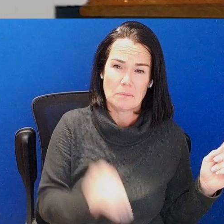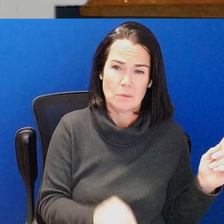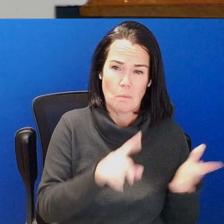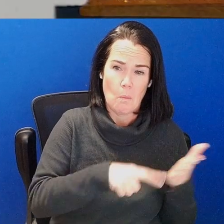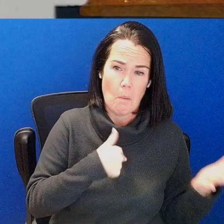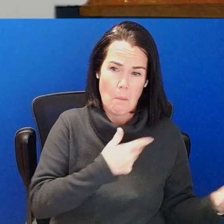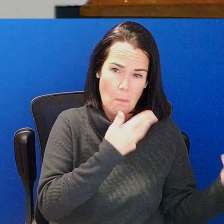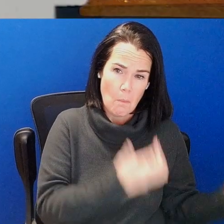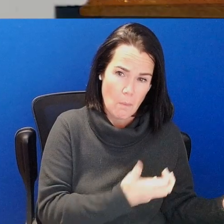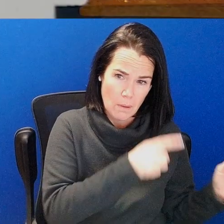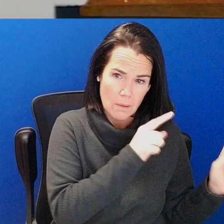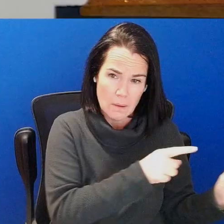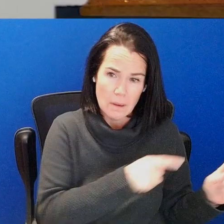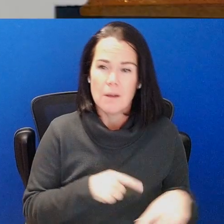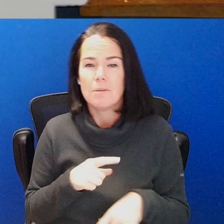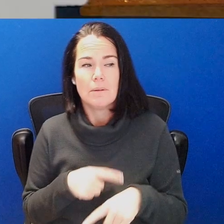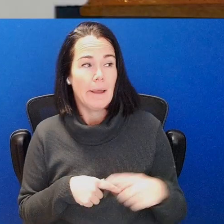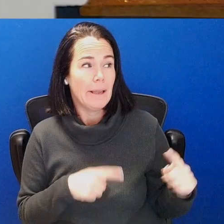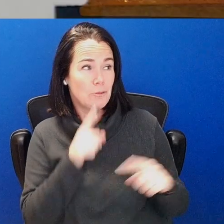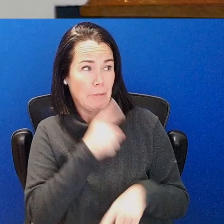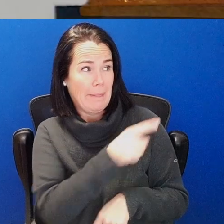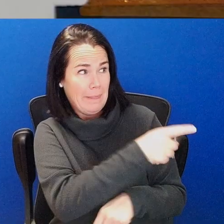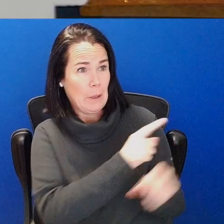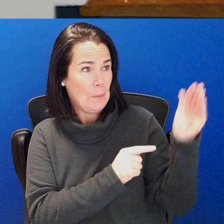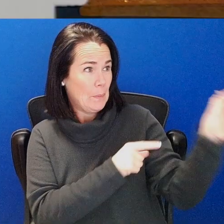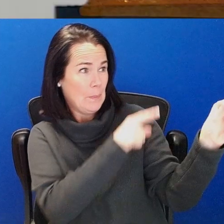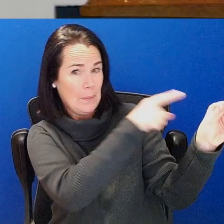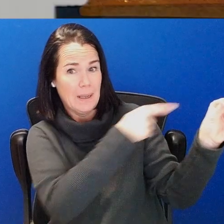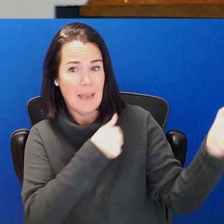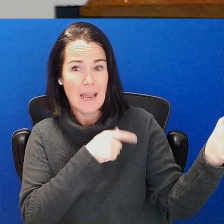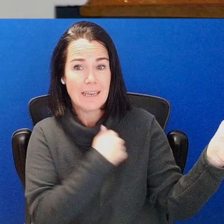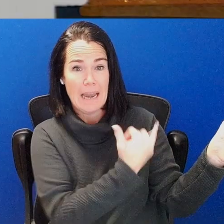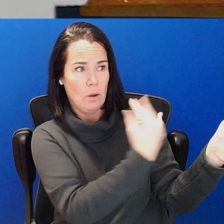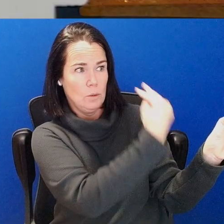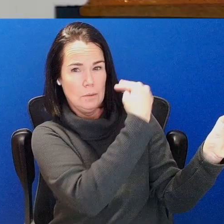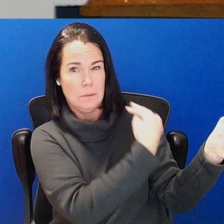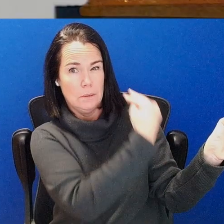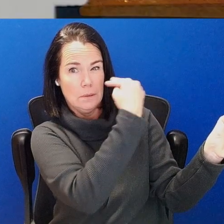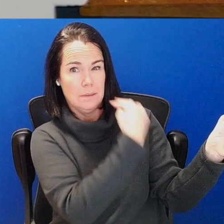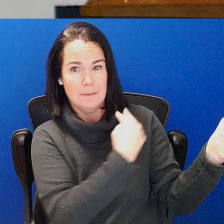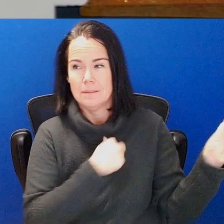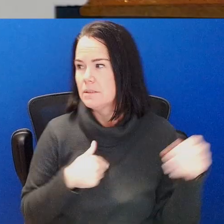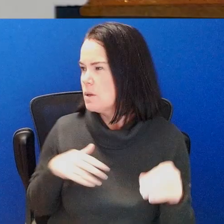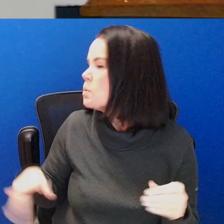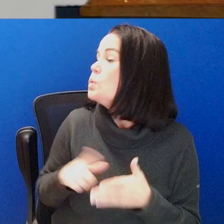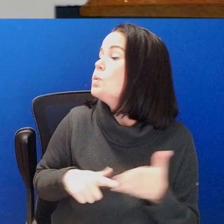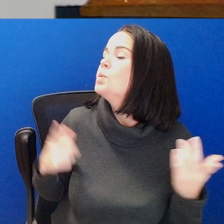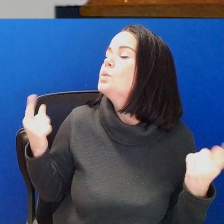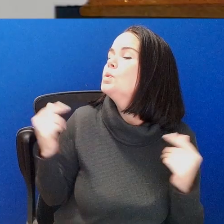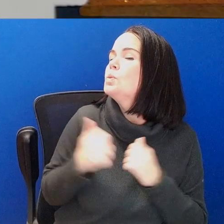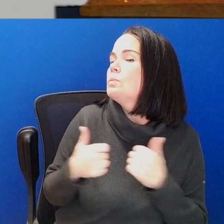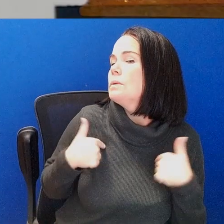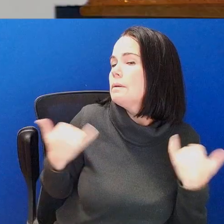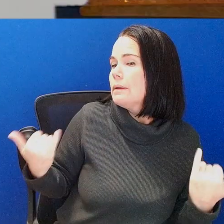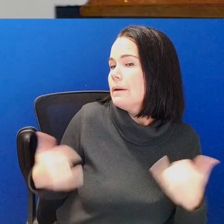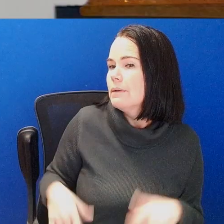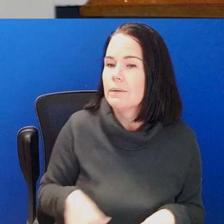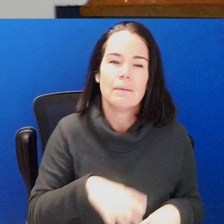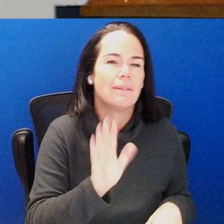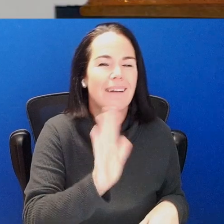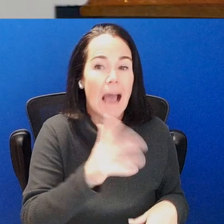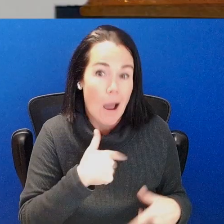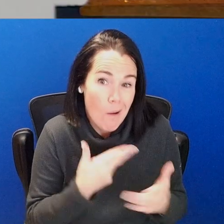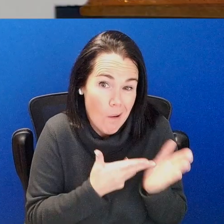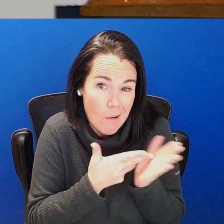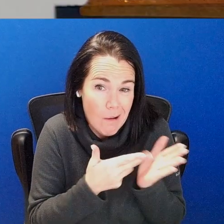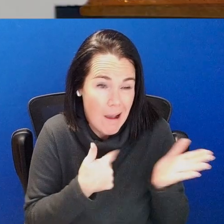97% of my boxes, sitting on my shelf staring at me like, what are you gonna do with me now? And to be frank, I have